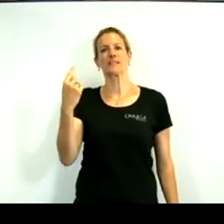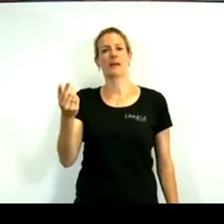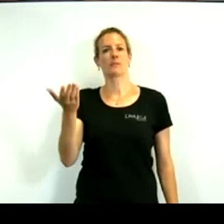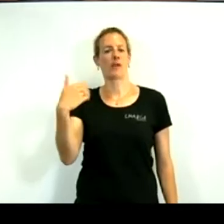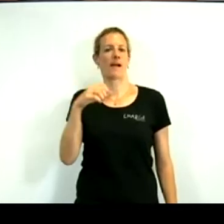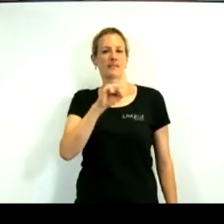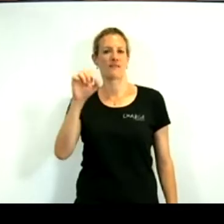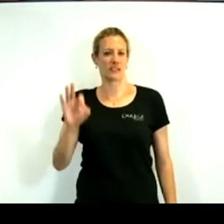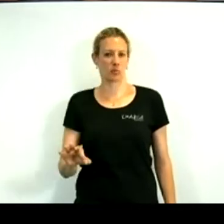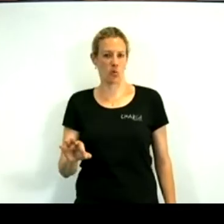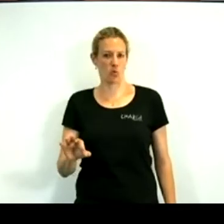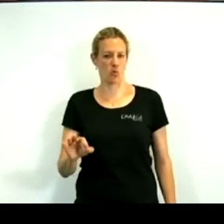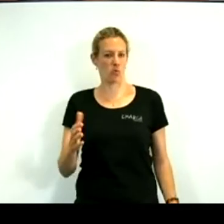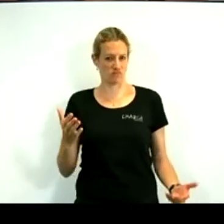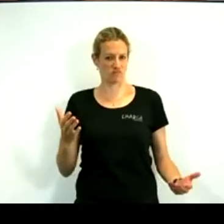in California,